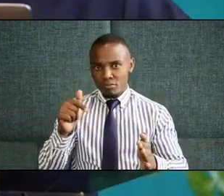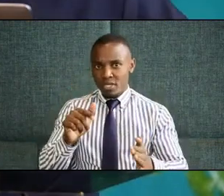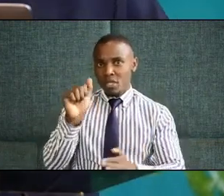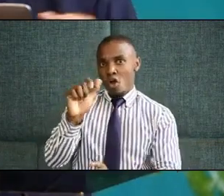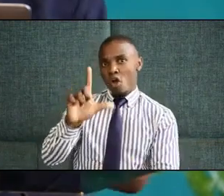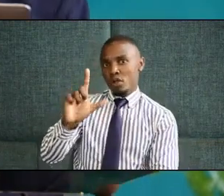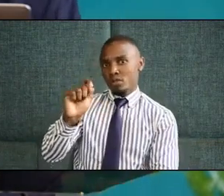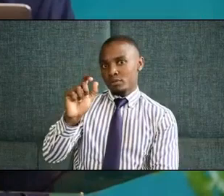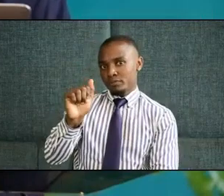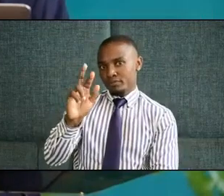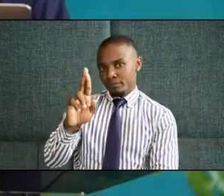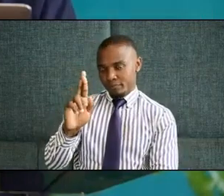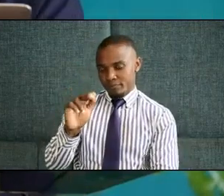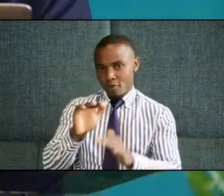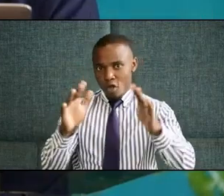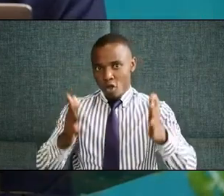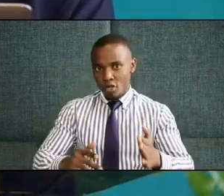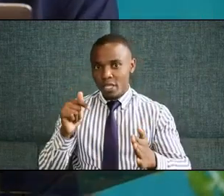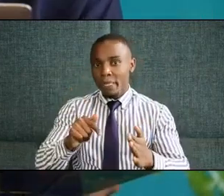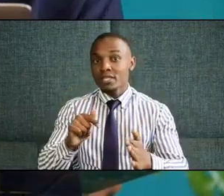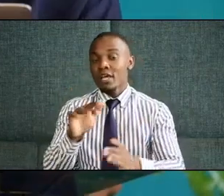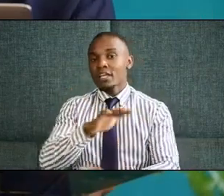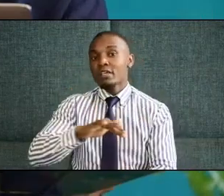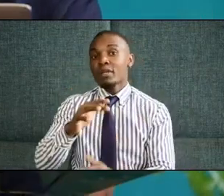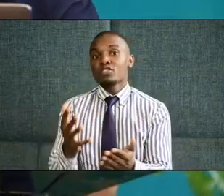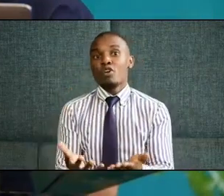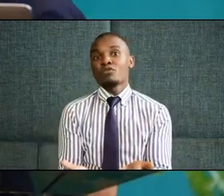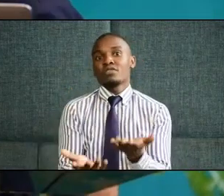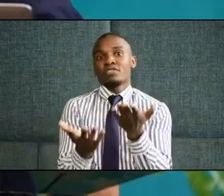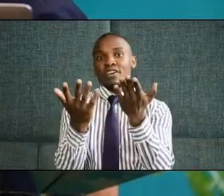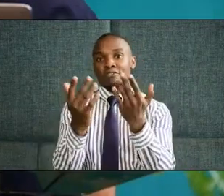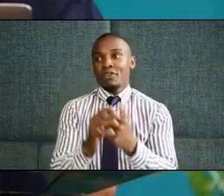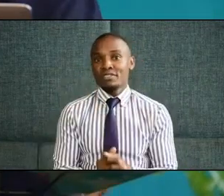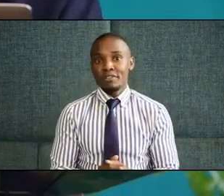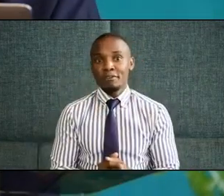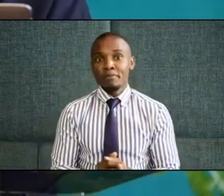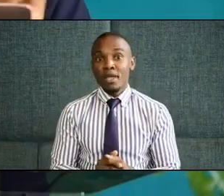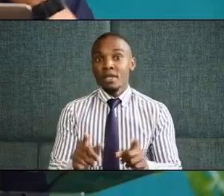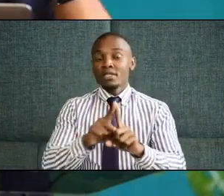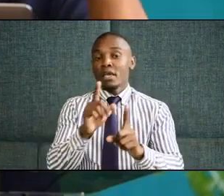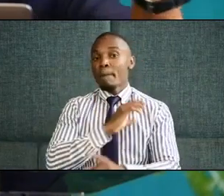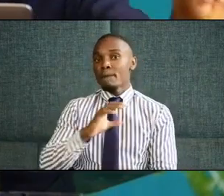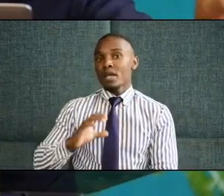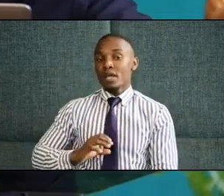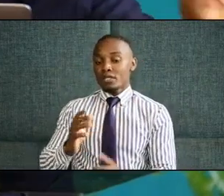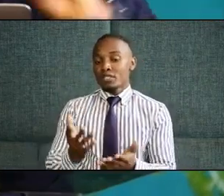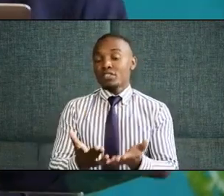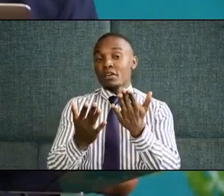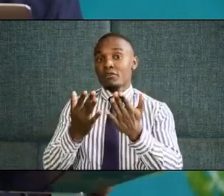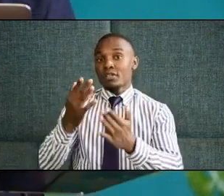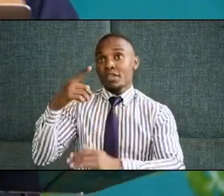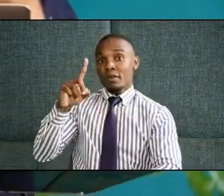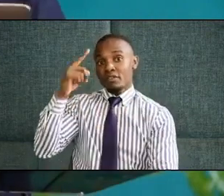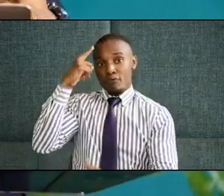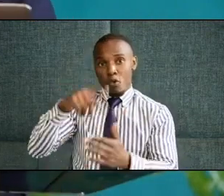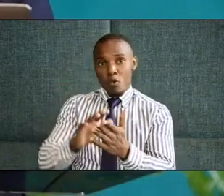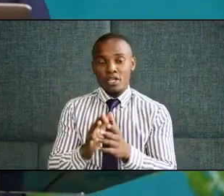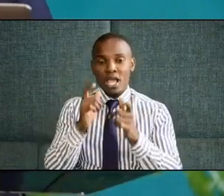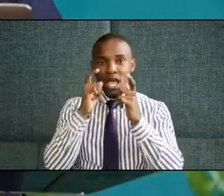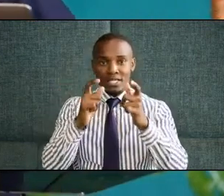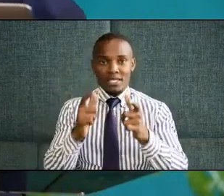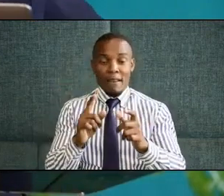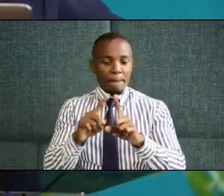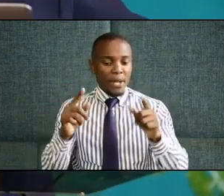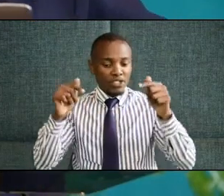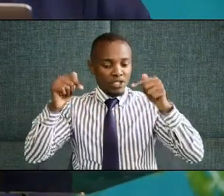place of sacrifice. Christ sacrificed himself on the altar for sin. But